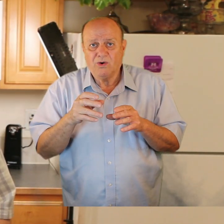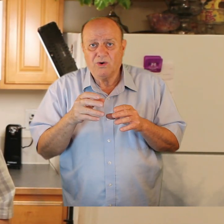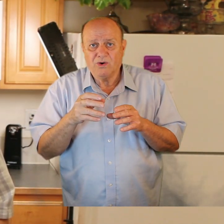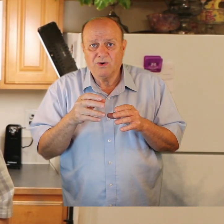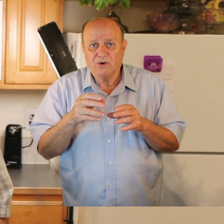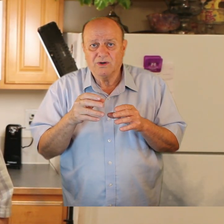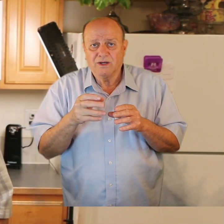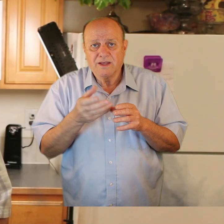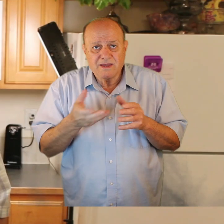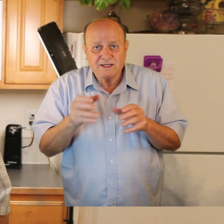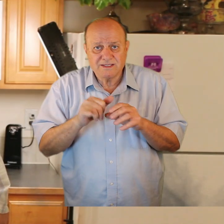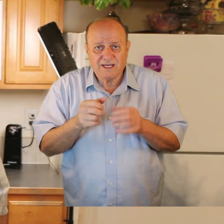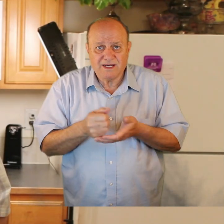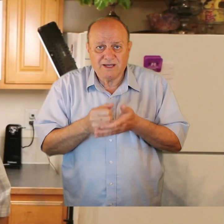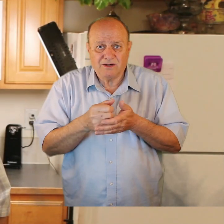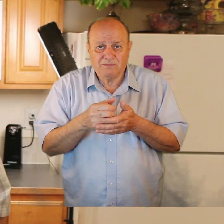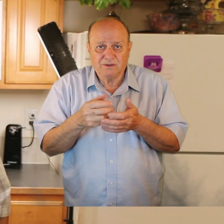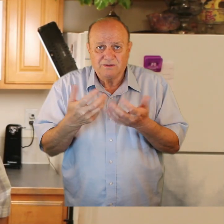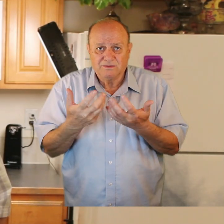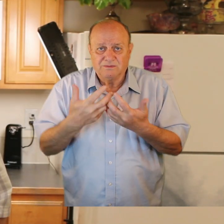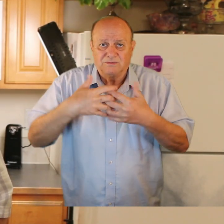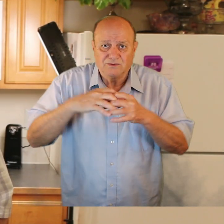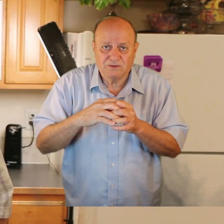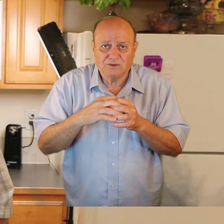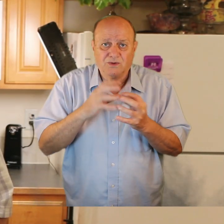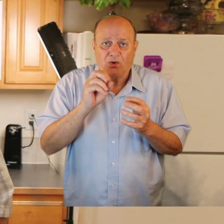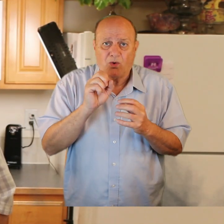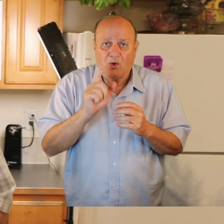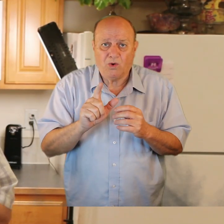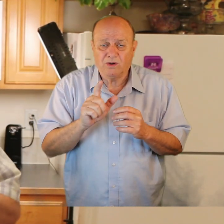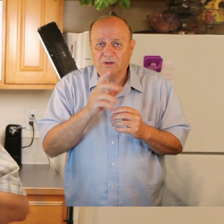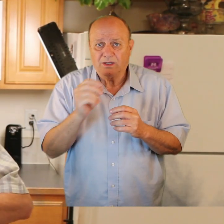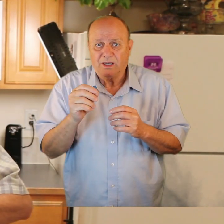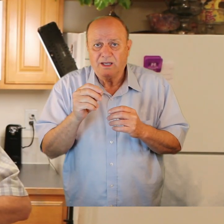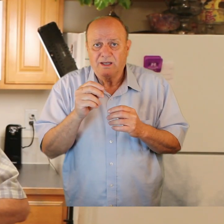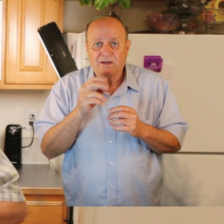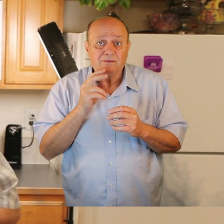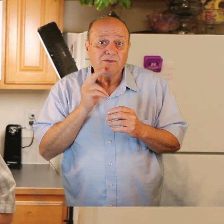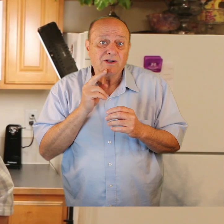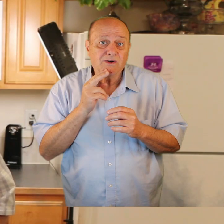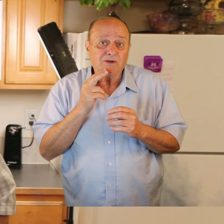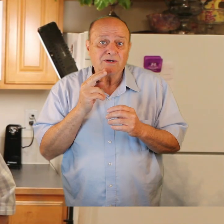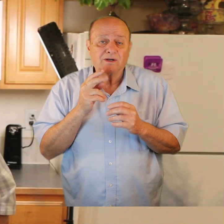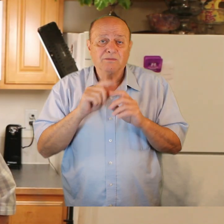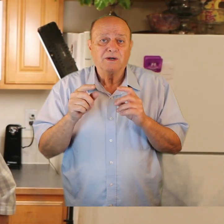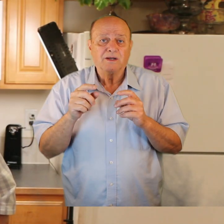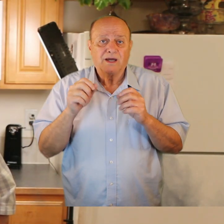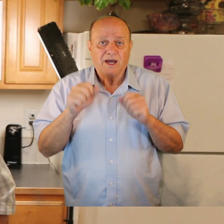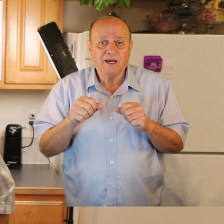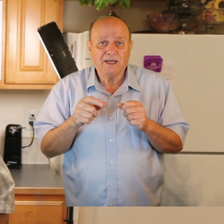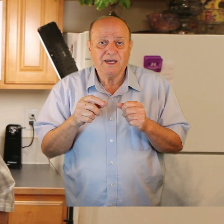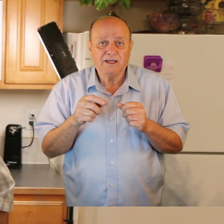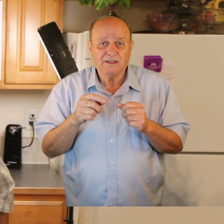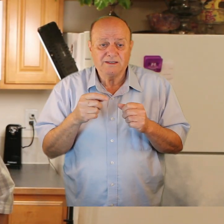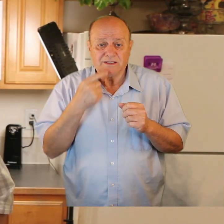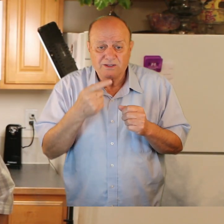of lecithin, so this is still going to separate. But by stirring it and putting the oil in, I can tell exactly how much